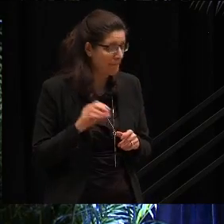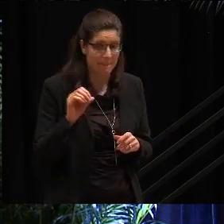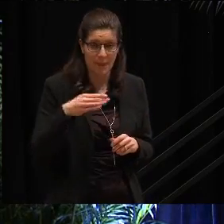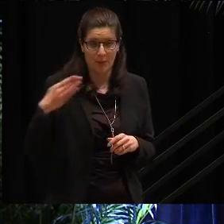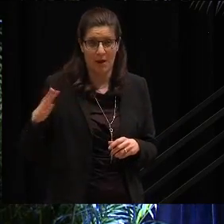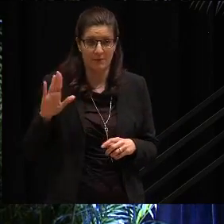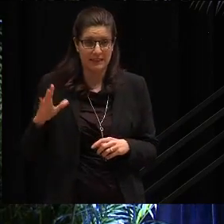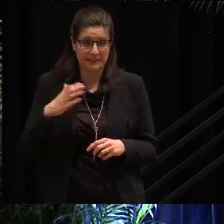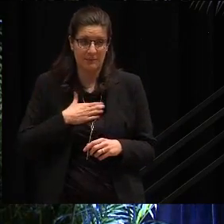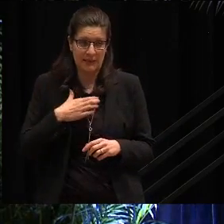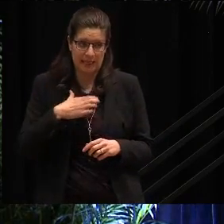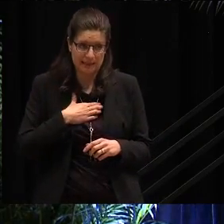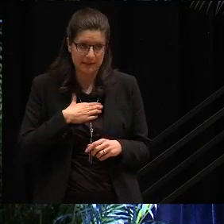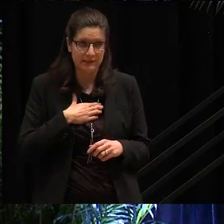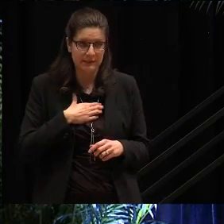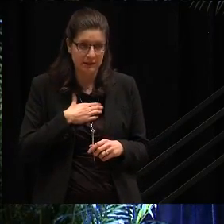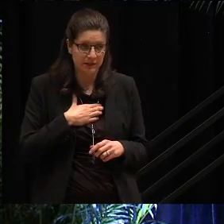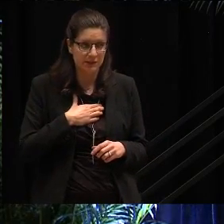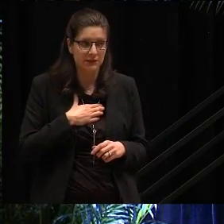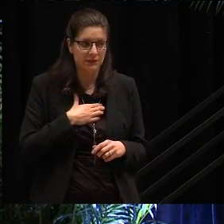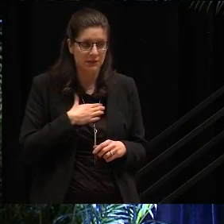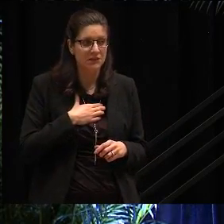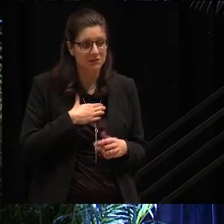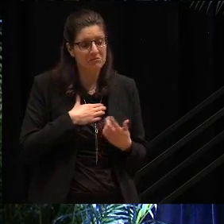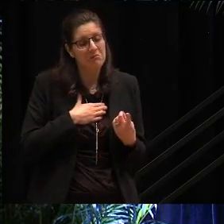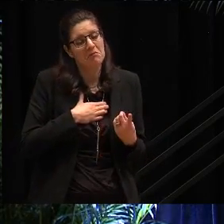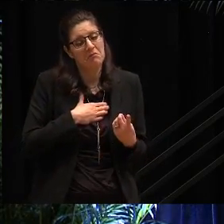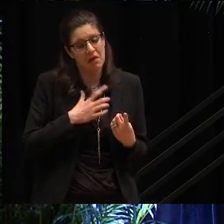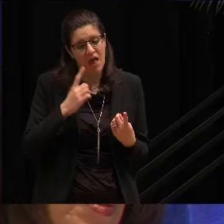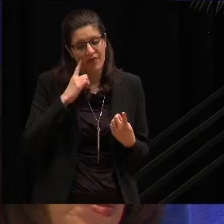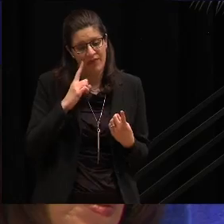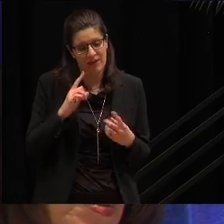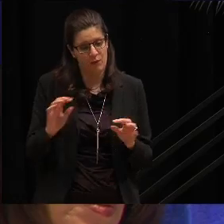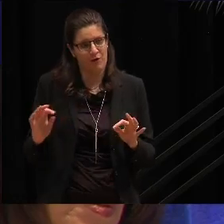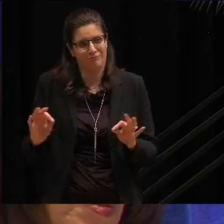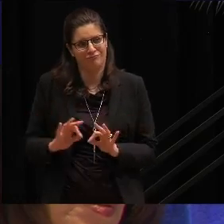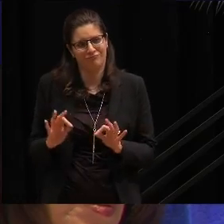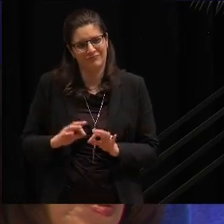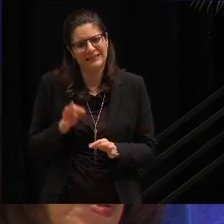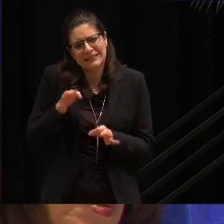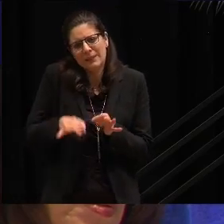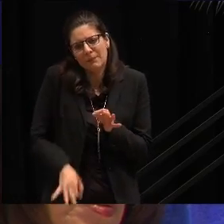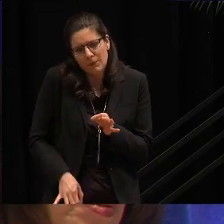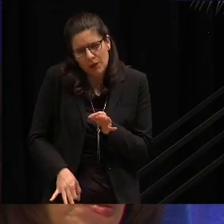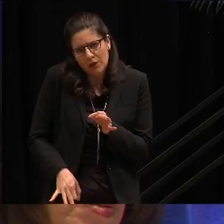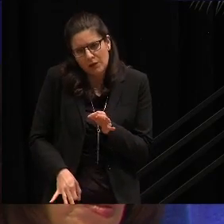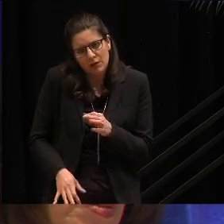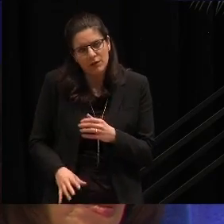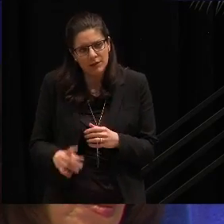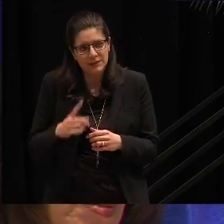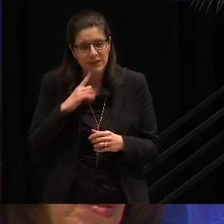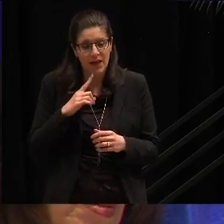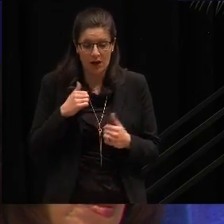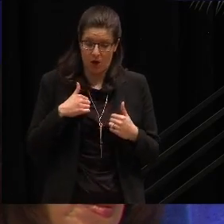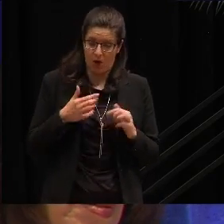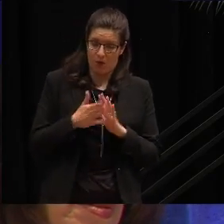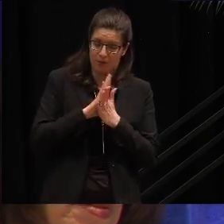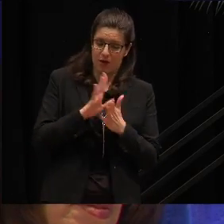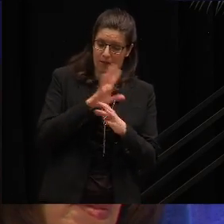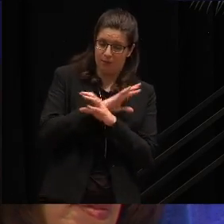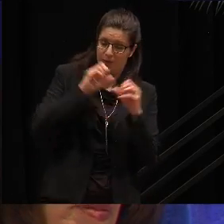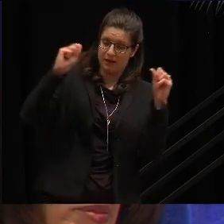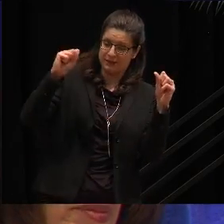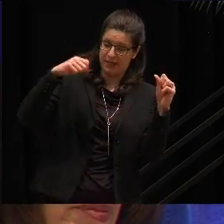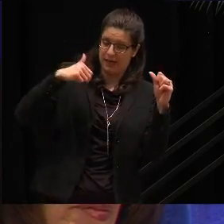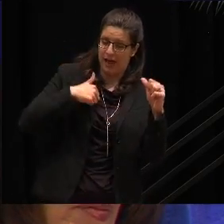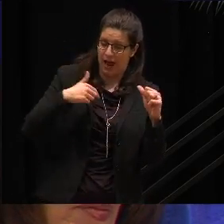which, by the way, I thought were essentially rank amateur complaints. You know, you become the president, you're